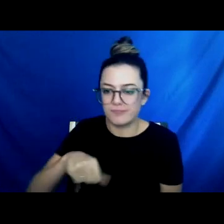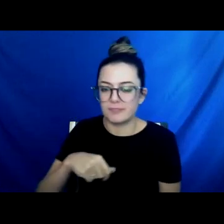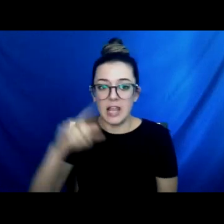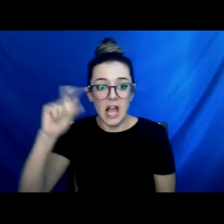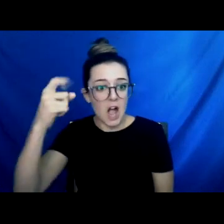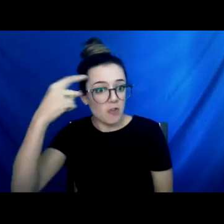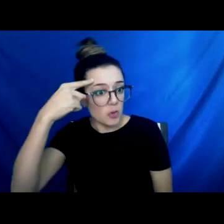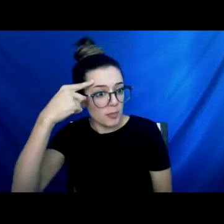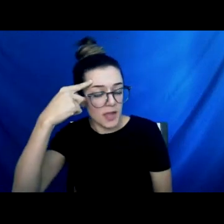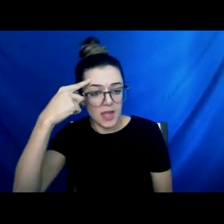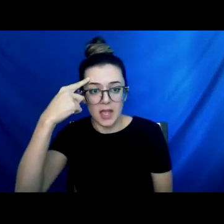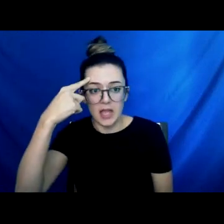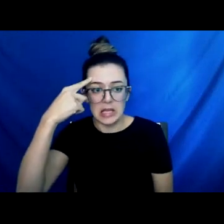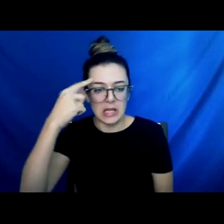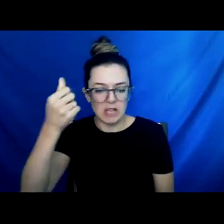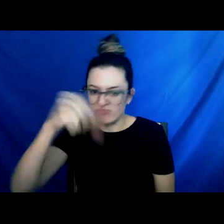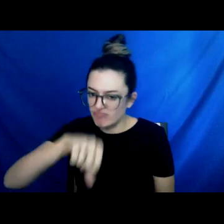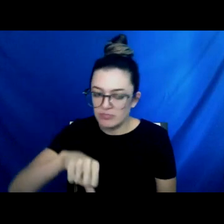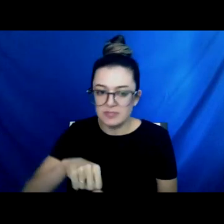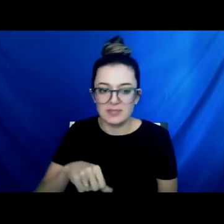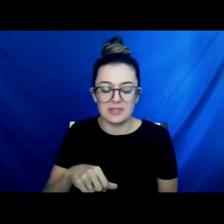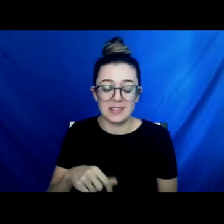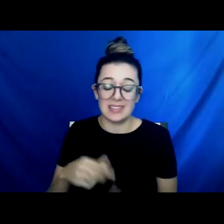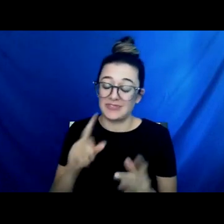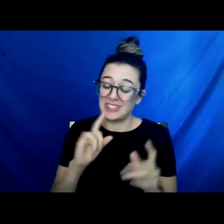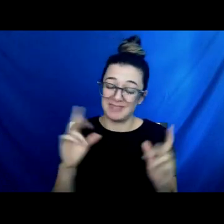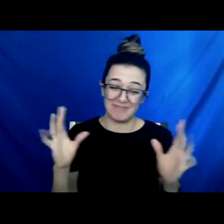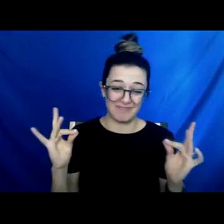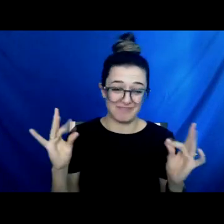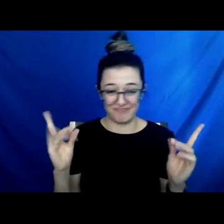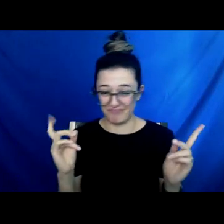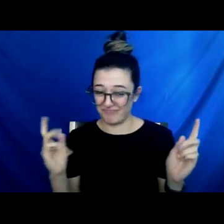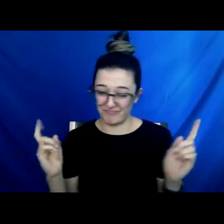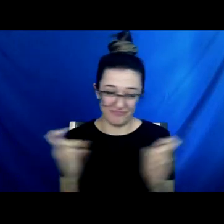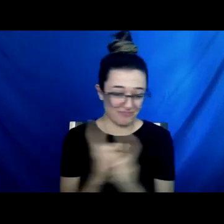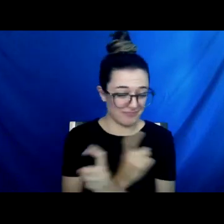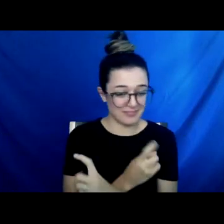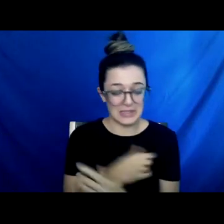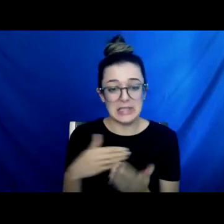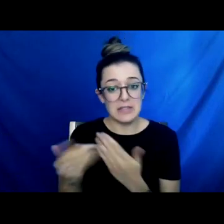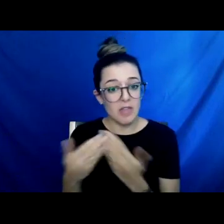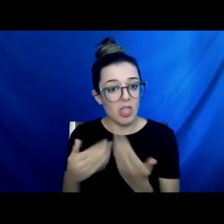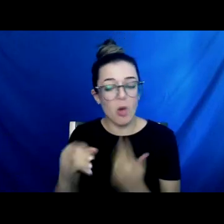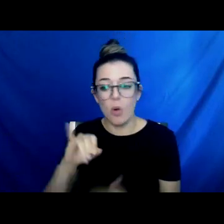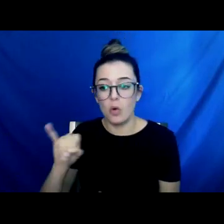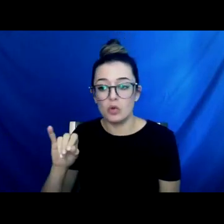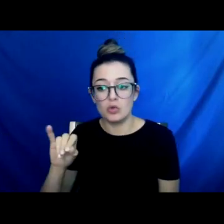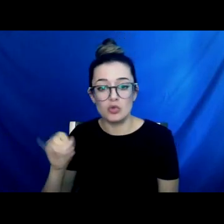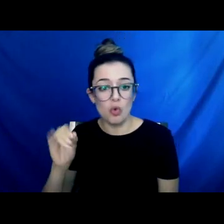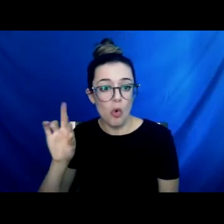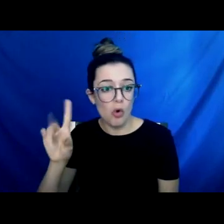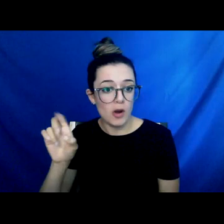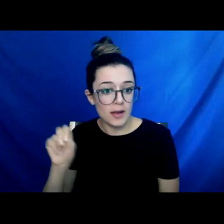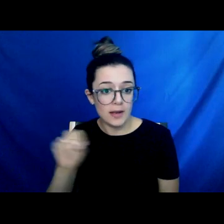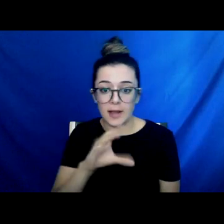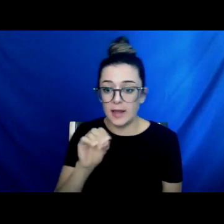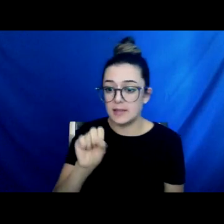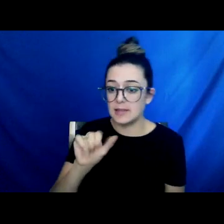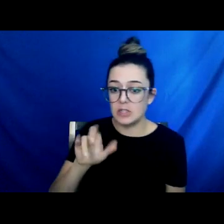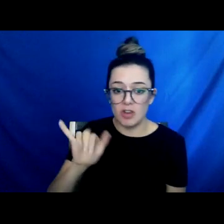stuff is. Even though Jordan is an enemy of Syria ostensibly, it's a very complicated region, so you don't really know sometimes what you're up